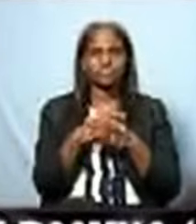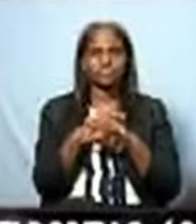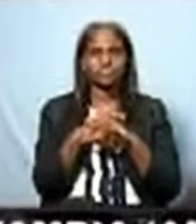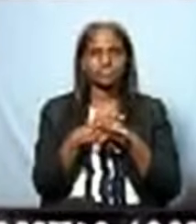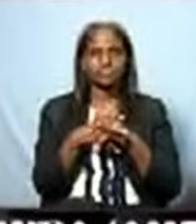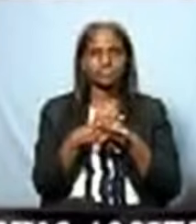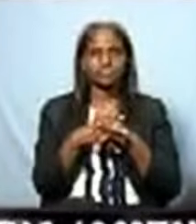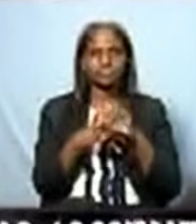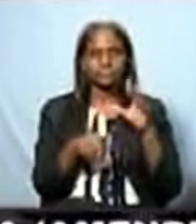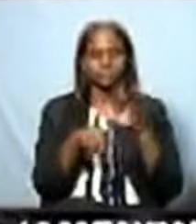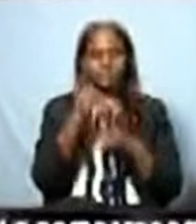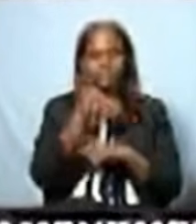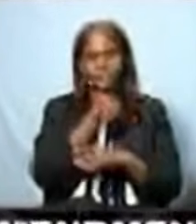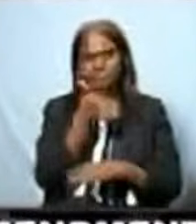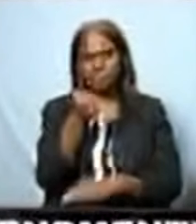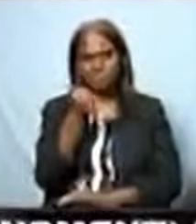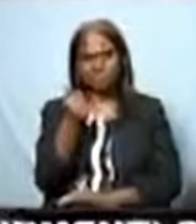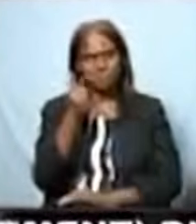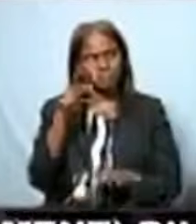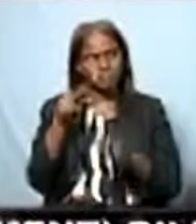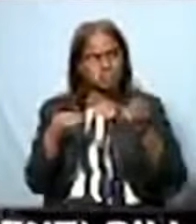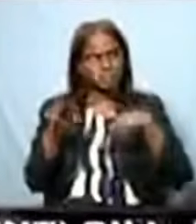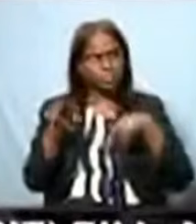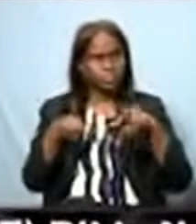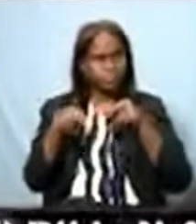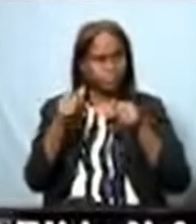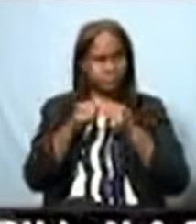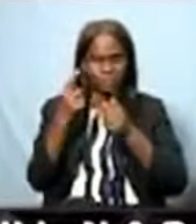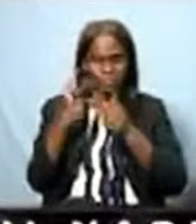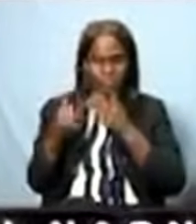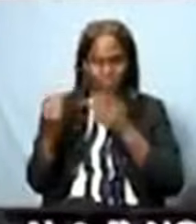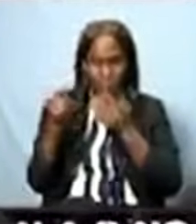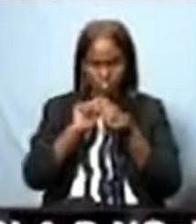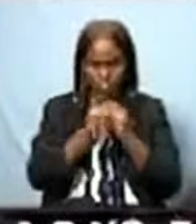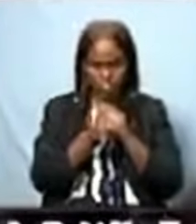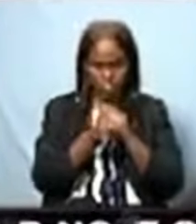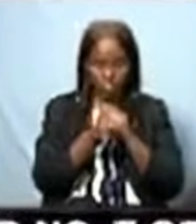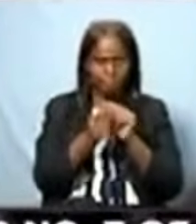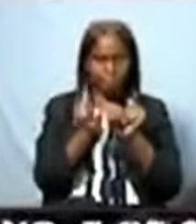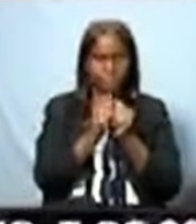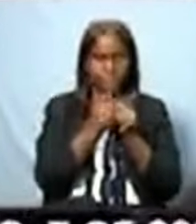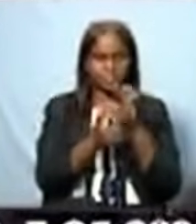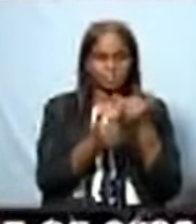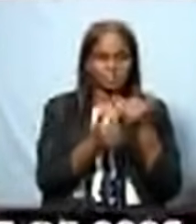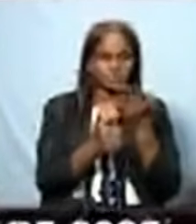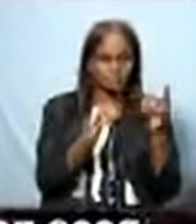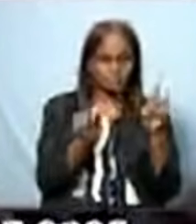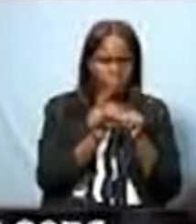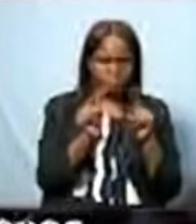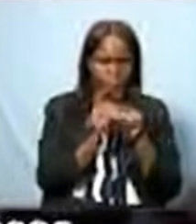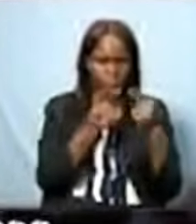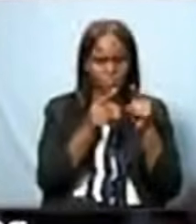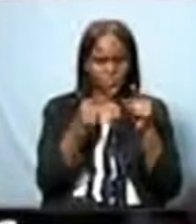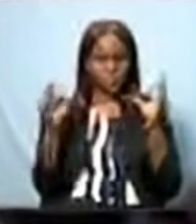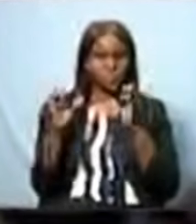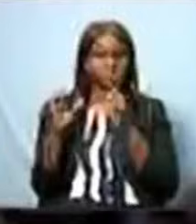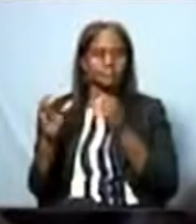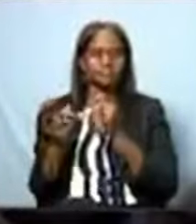did you find any relations between what is being amended and what those several